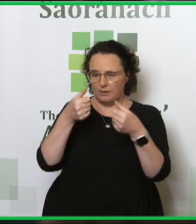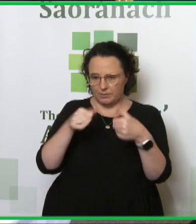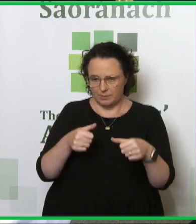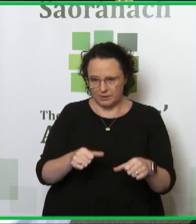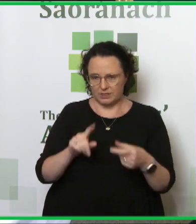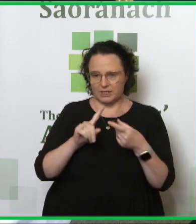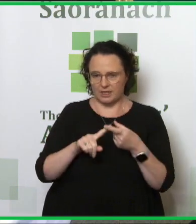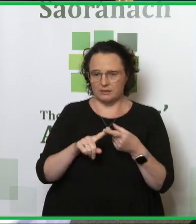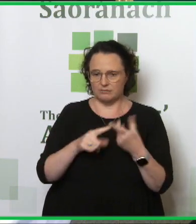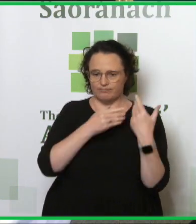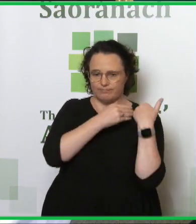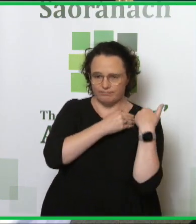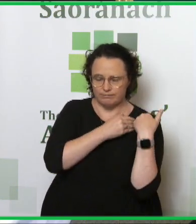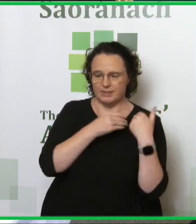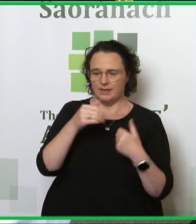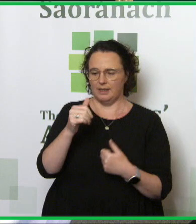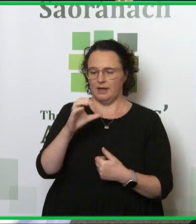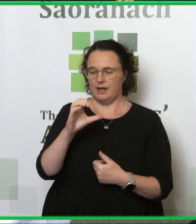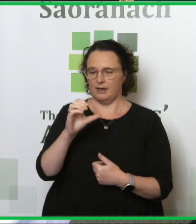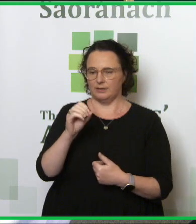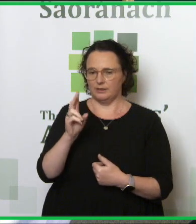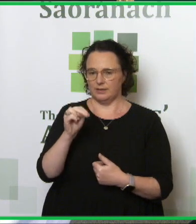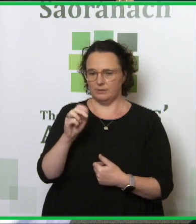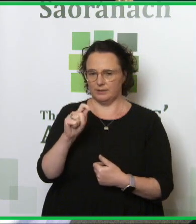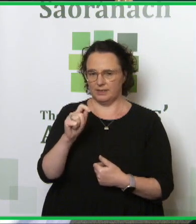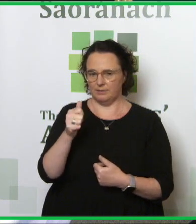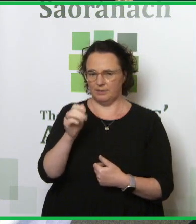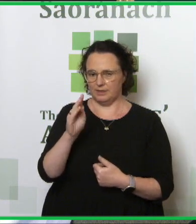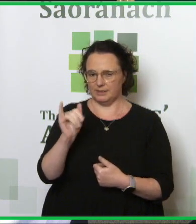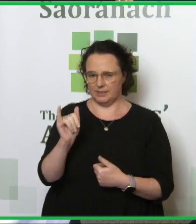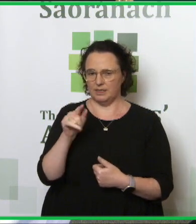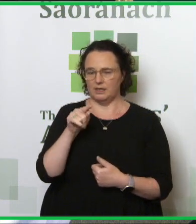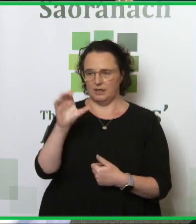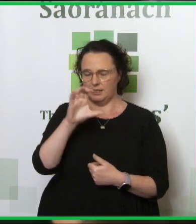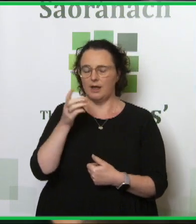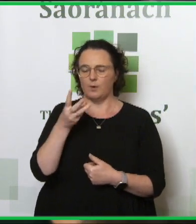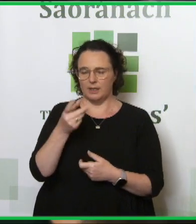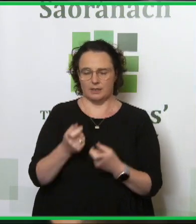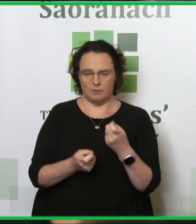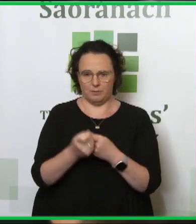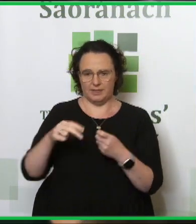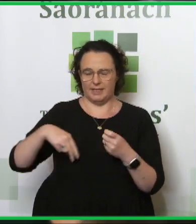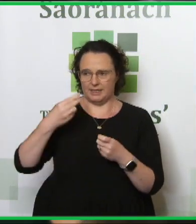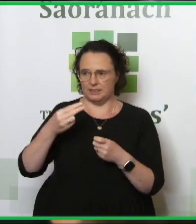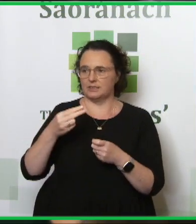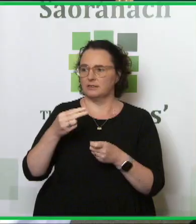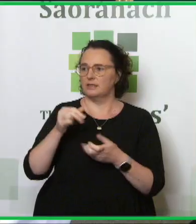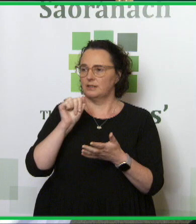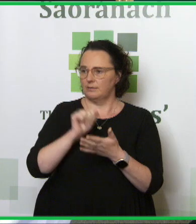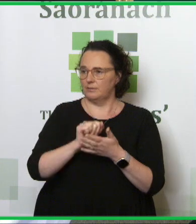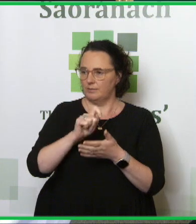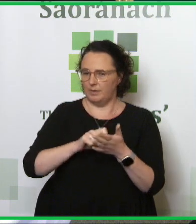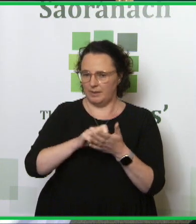please, within the recommendations? Yes. Sorry, go ahead. Yeah, sorry. That'll come up in one of the next ballot papers. There is a focus on implementation and